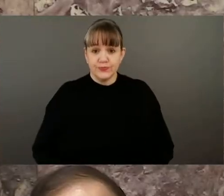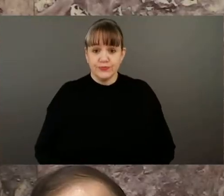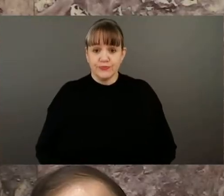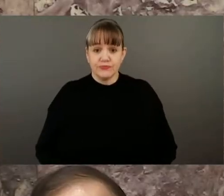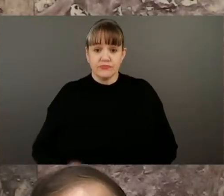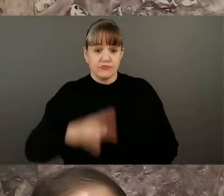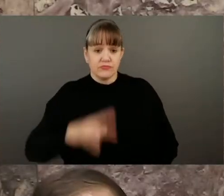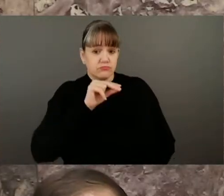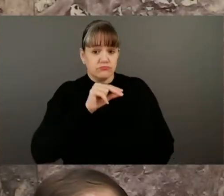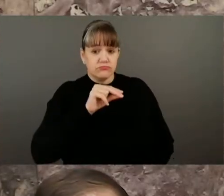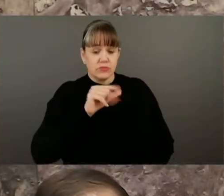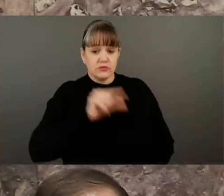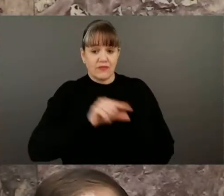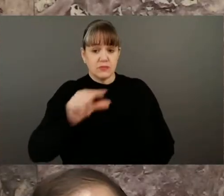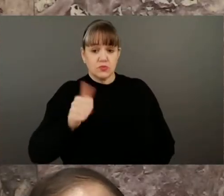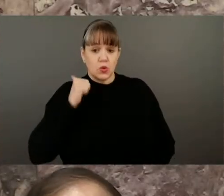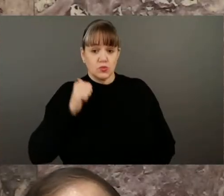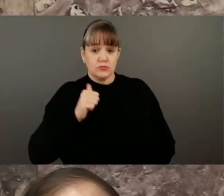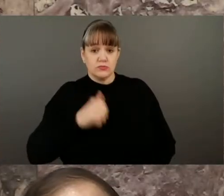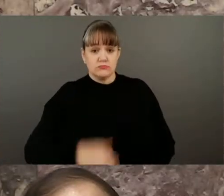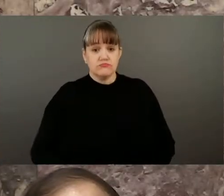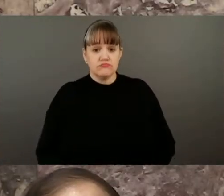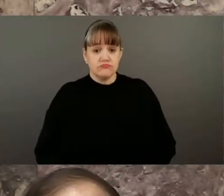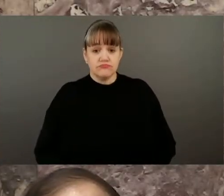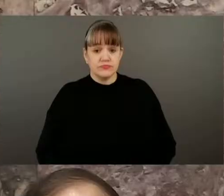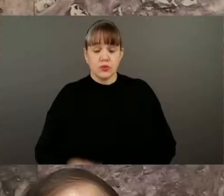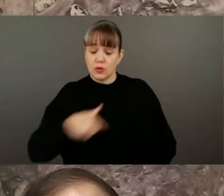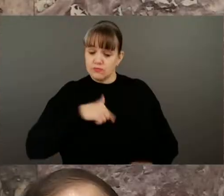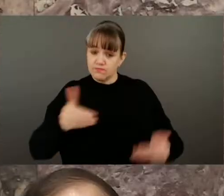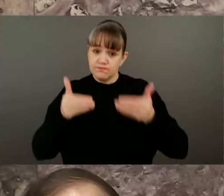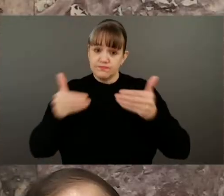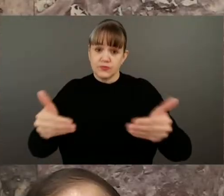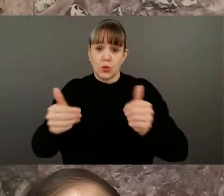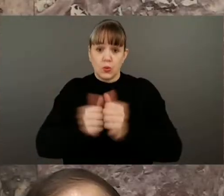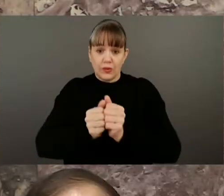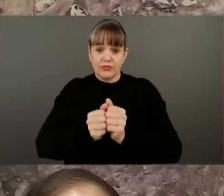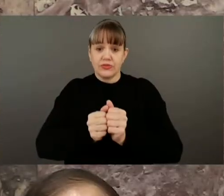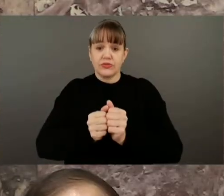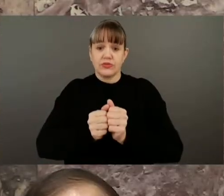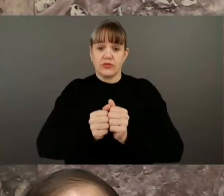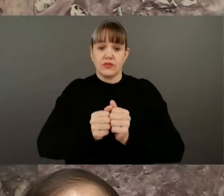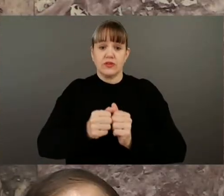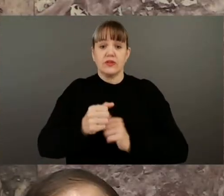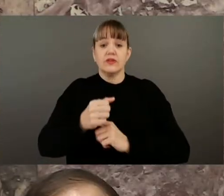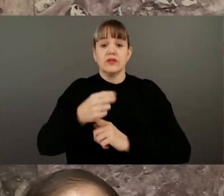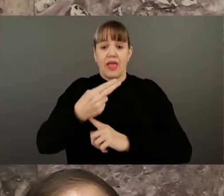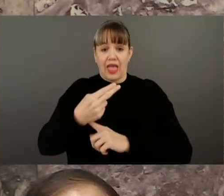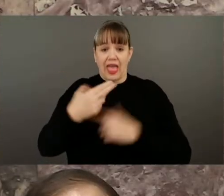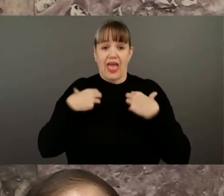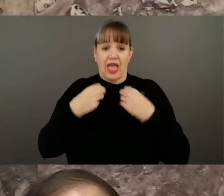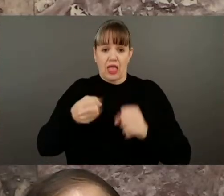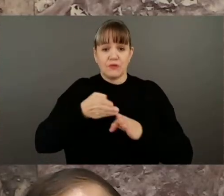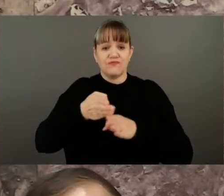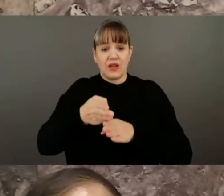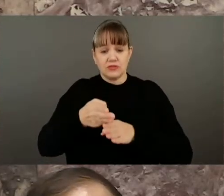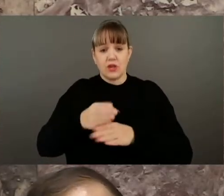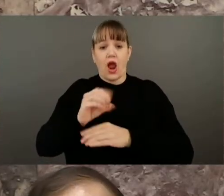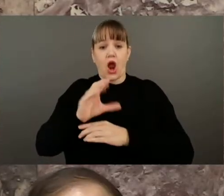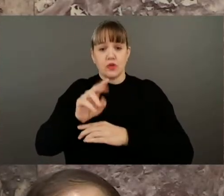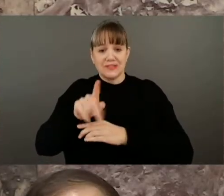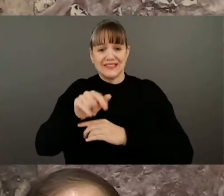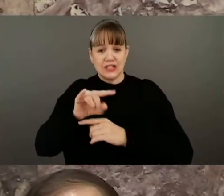ahead with the Health Professions and Occupations Act as a way to strengthen the framework, include more transparency